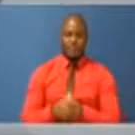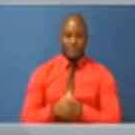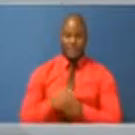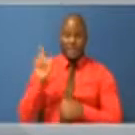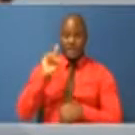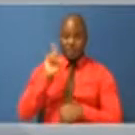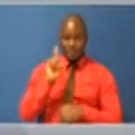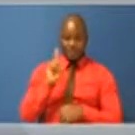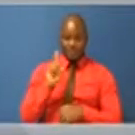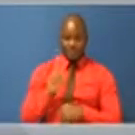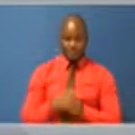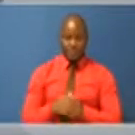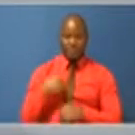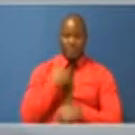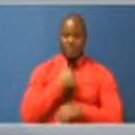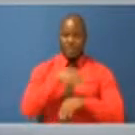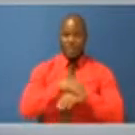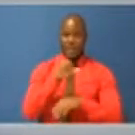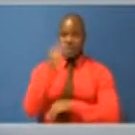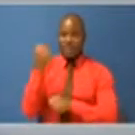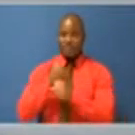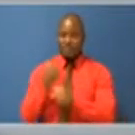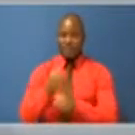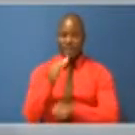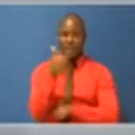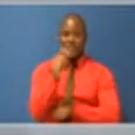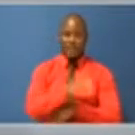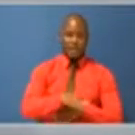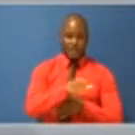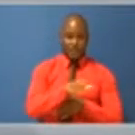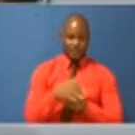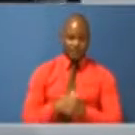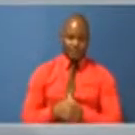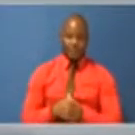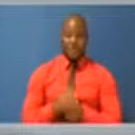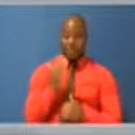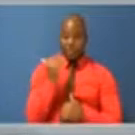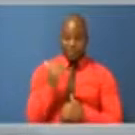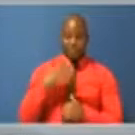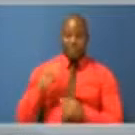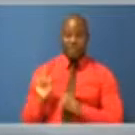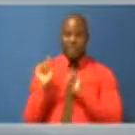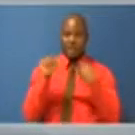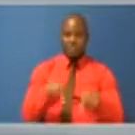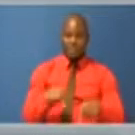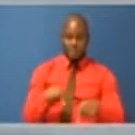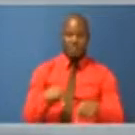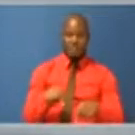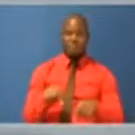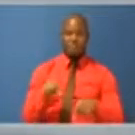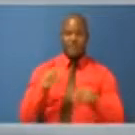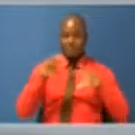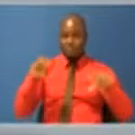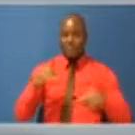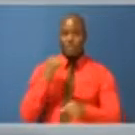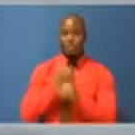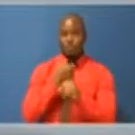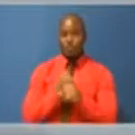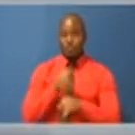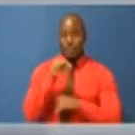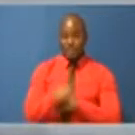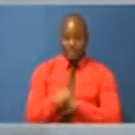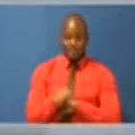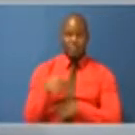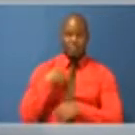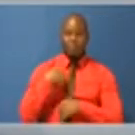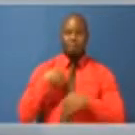nairobi let's get other functions in other areas the reason why people come here so they come to look for employment here